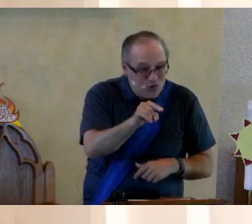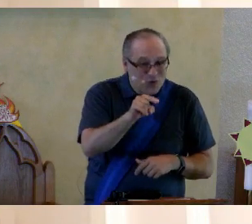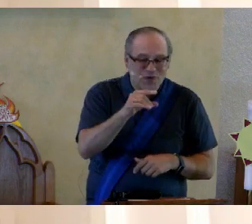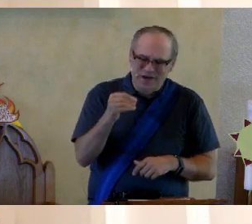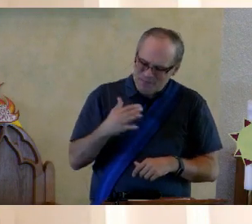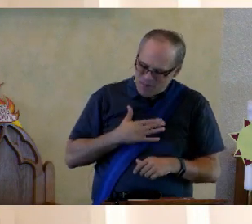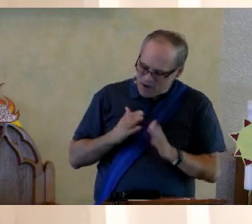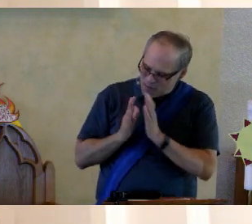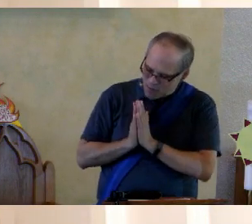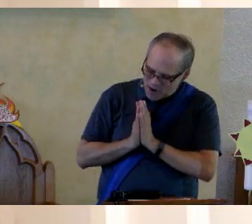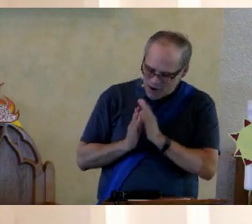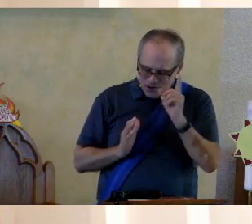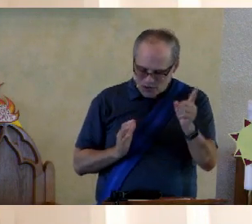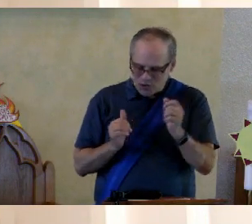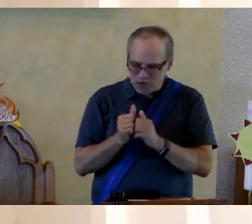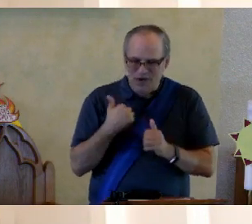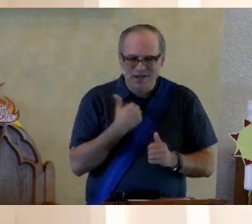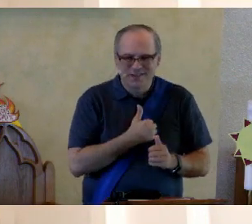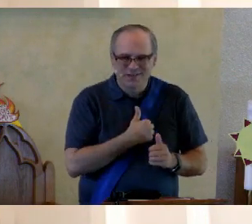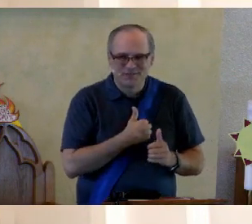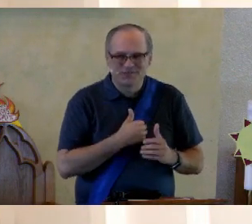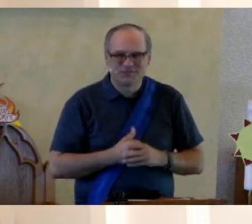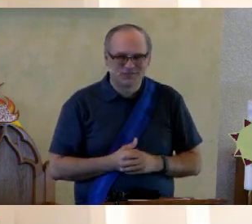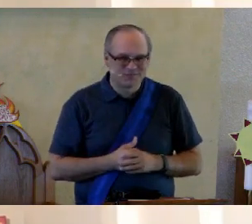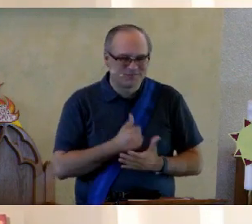prayer that you be blessed.